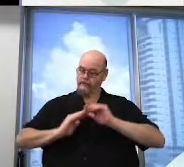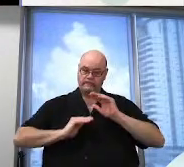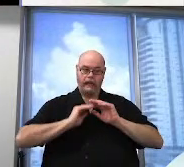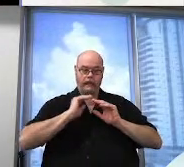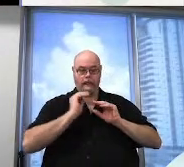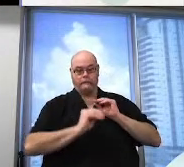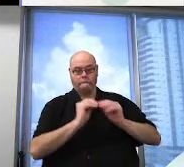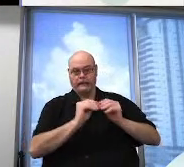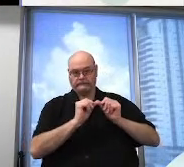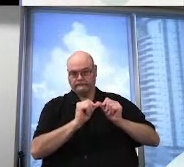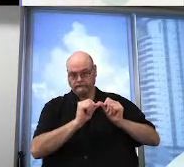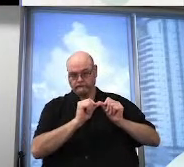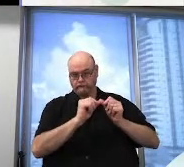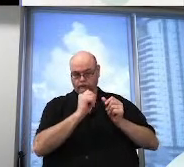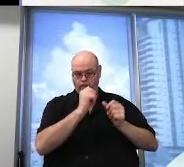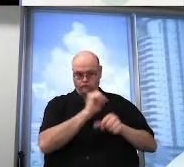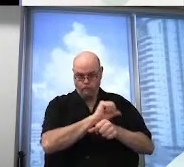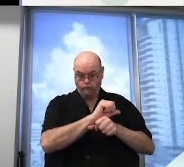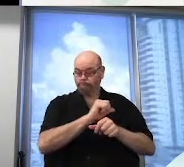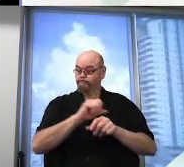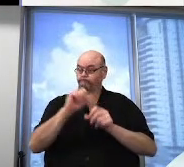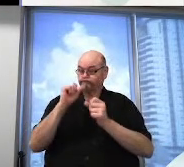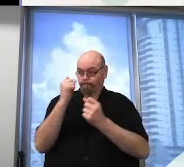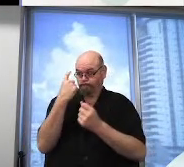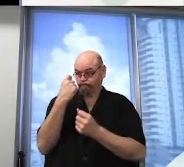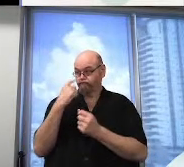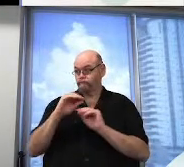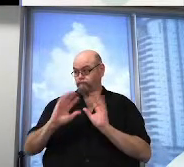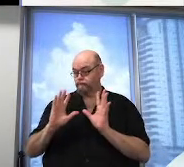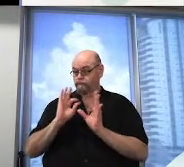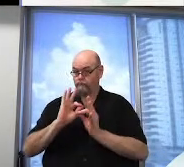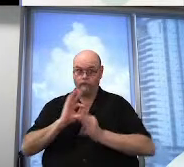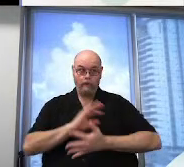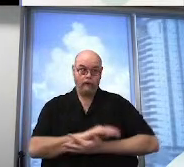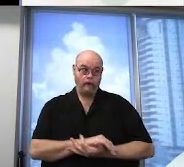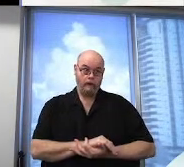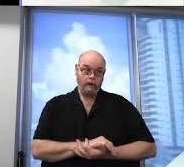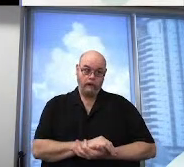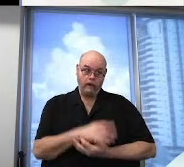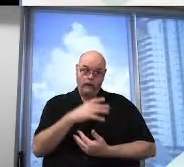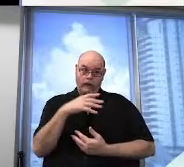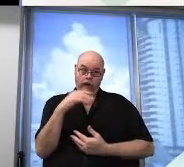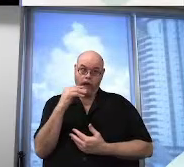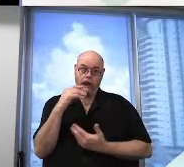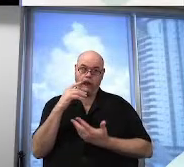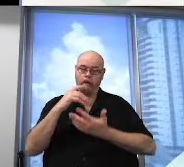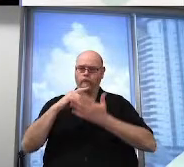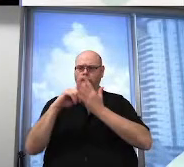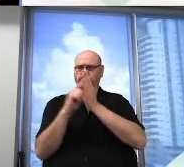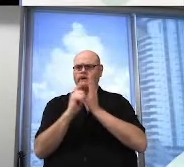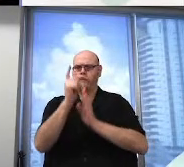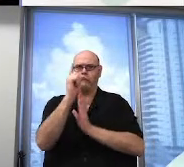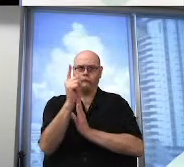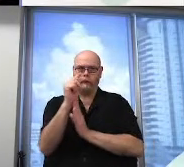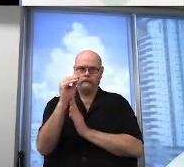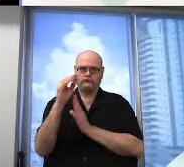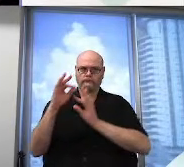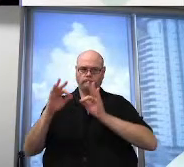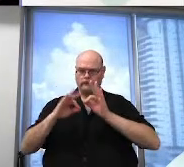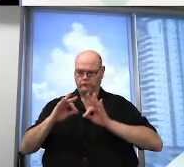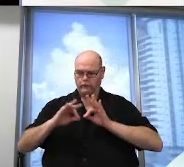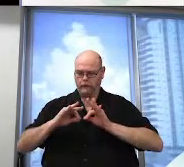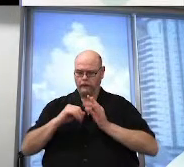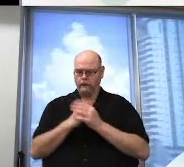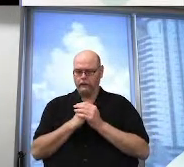in the maintenance work. So first have to caution that. So Sure. when you see the differences there, and I'll take the moment to help explain